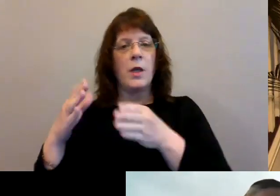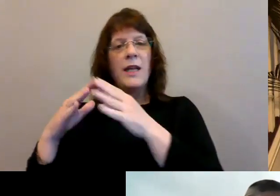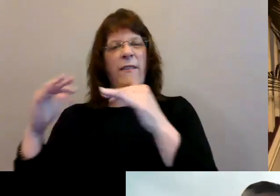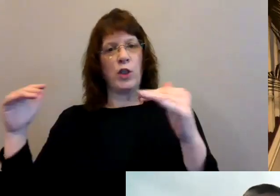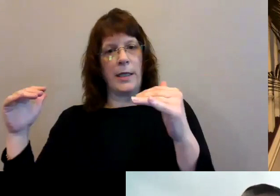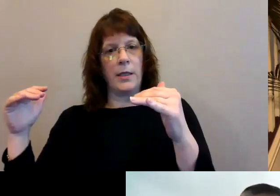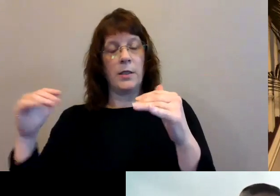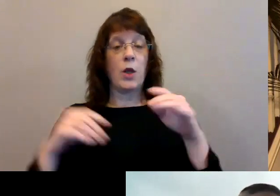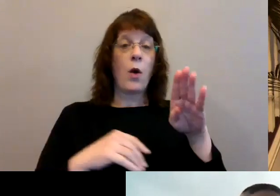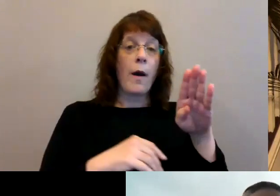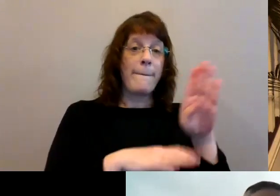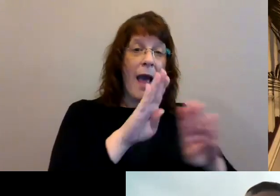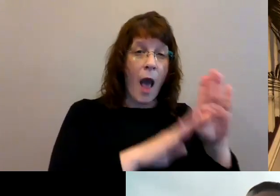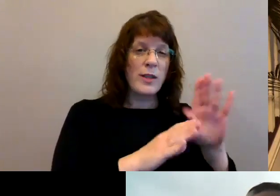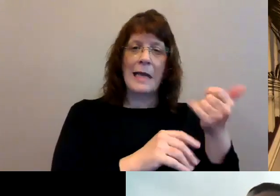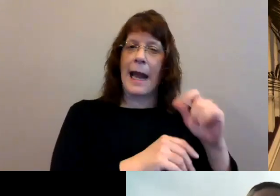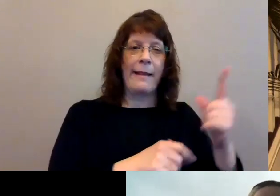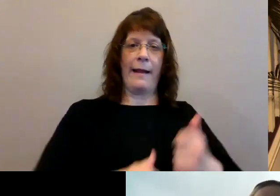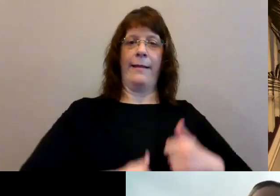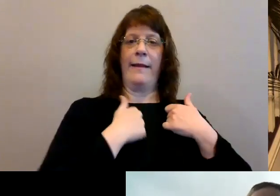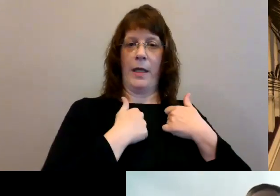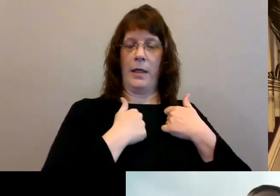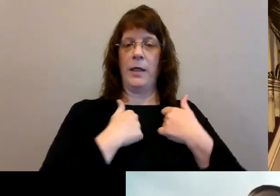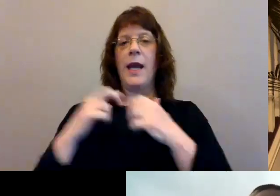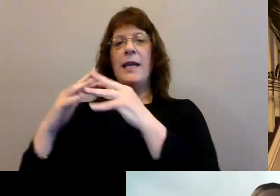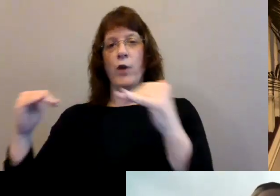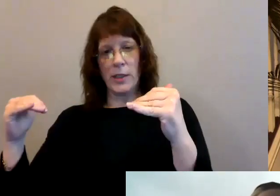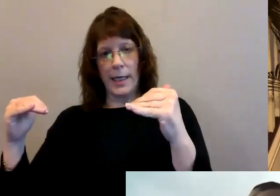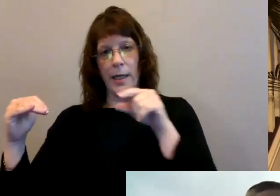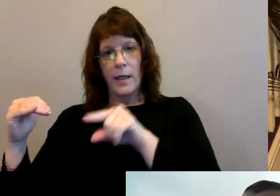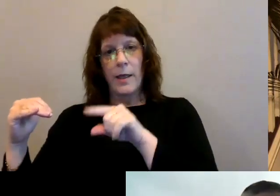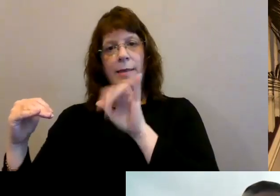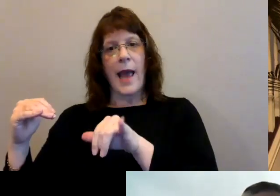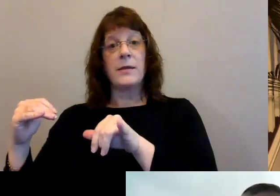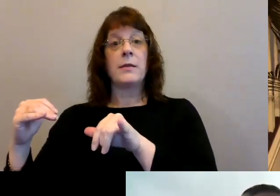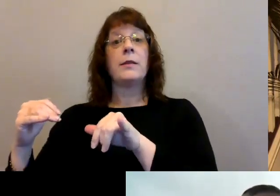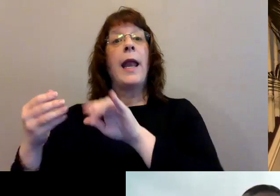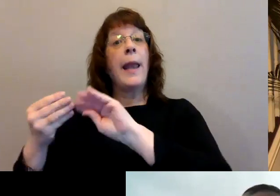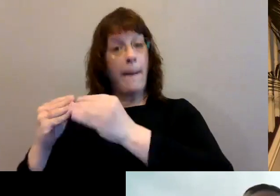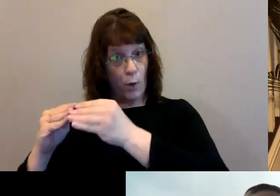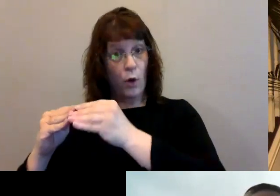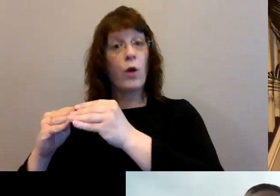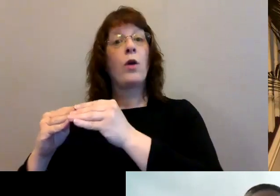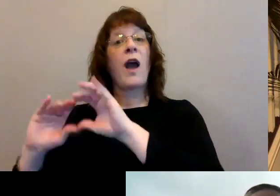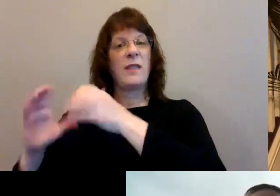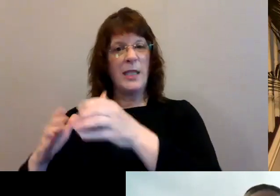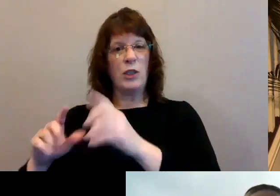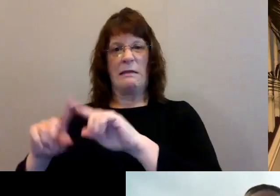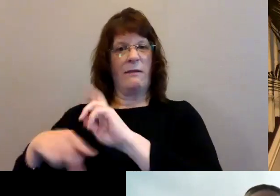that's living, right? And then diversity is not only species number, but